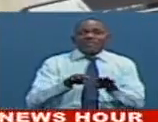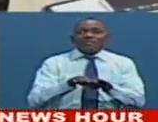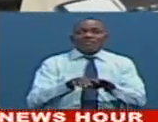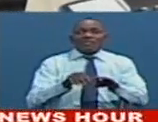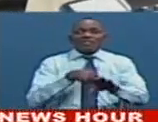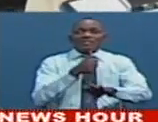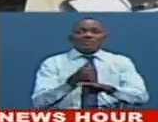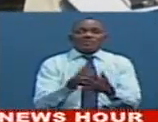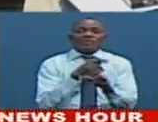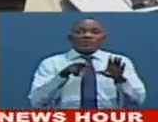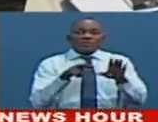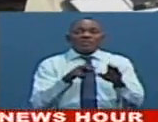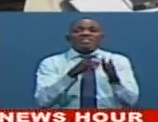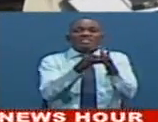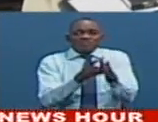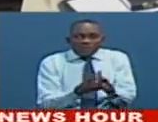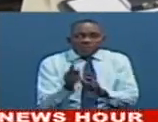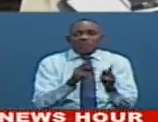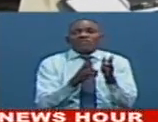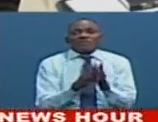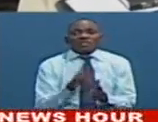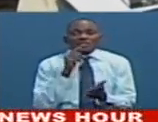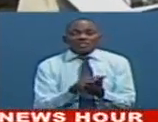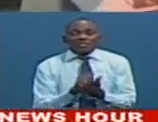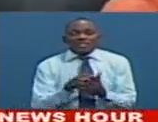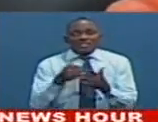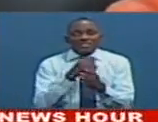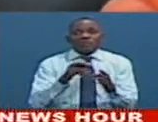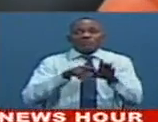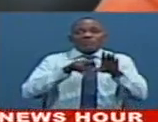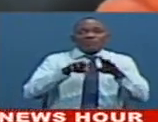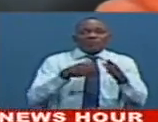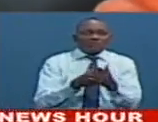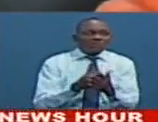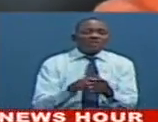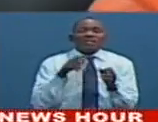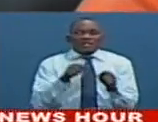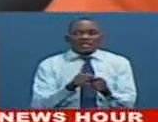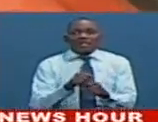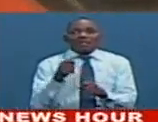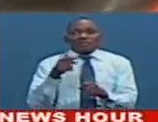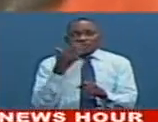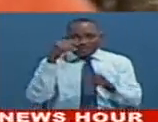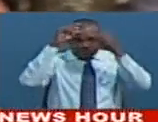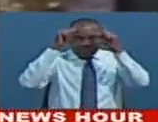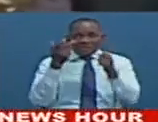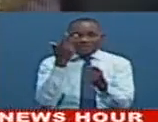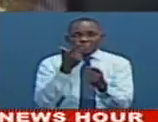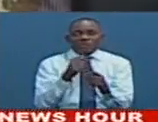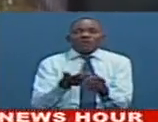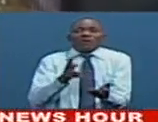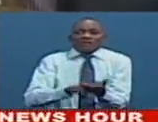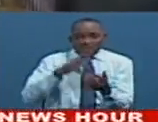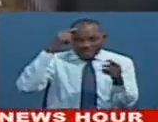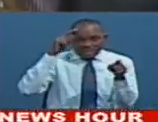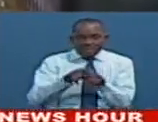of the new regions is purely demand-driven. He said the creation of the new regions has the endorsement of the three former presidents and the two